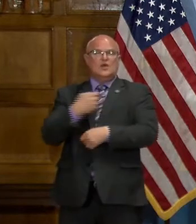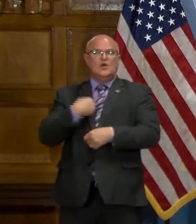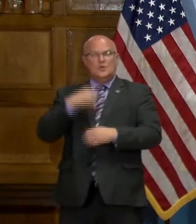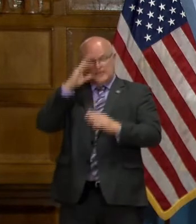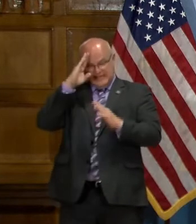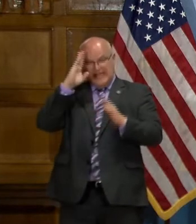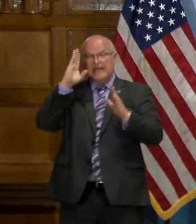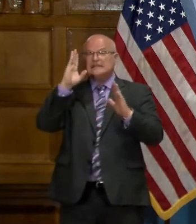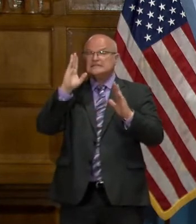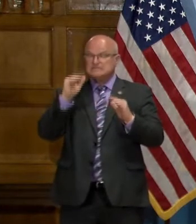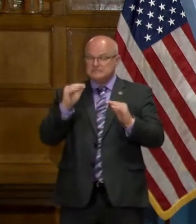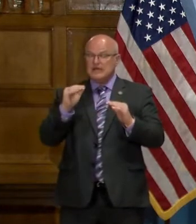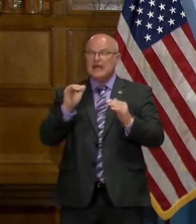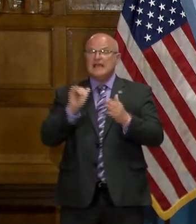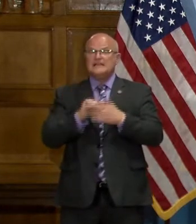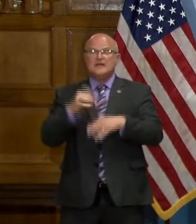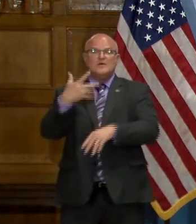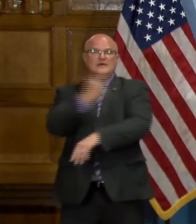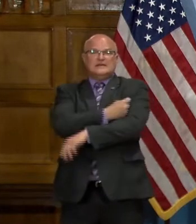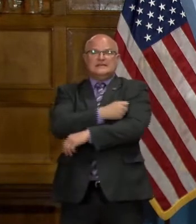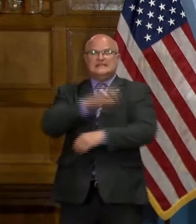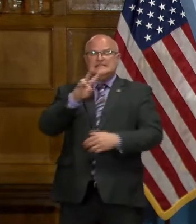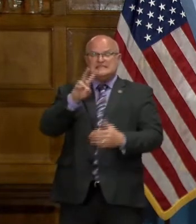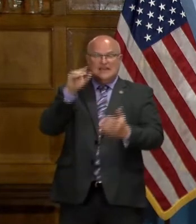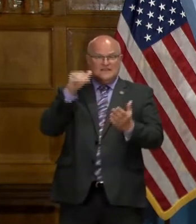expect to vaccinate